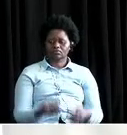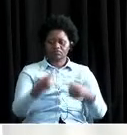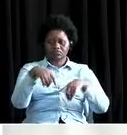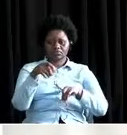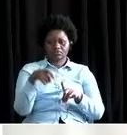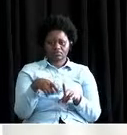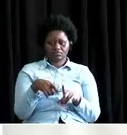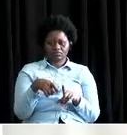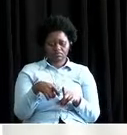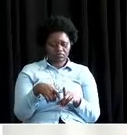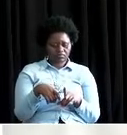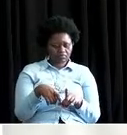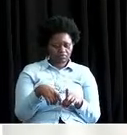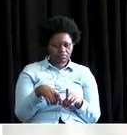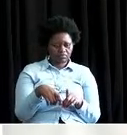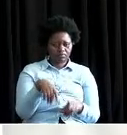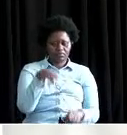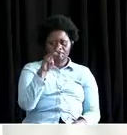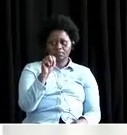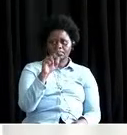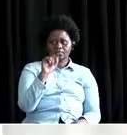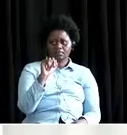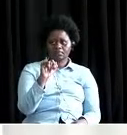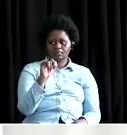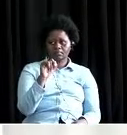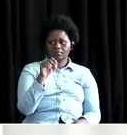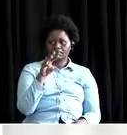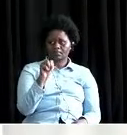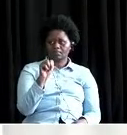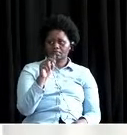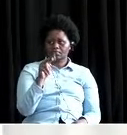It's Councillor Mnigati. Councillor Mnigati.